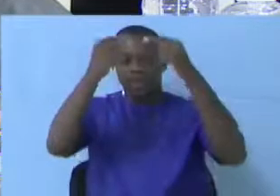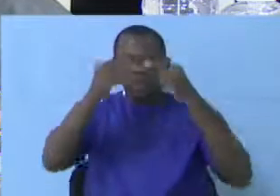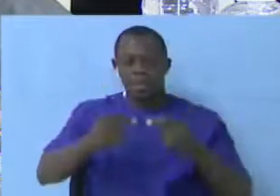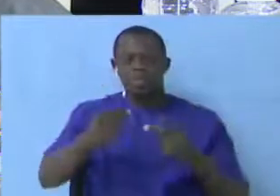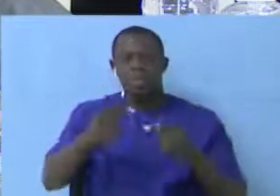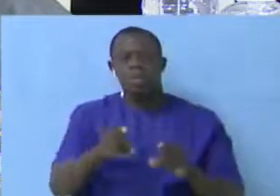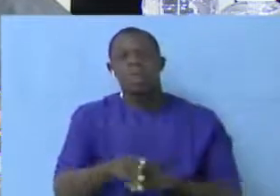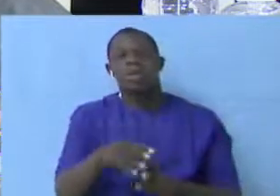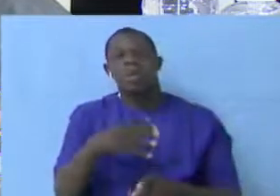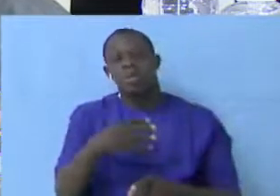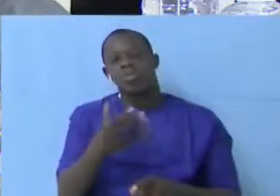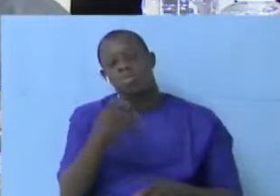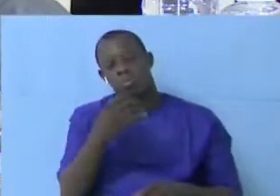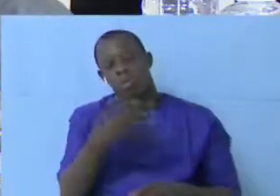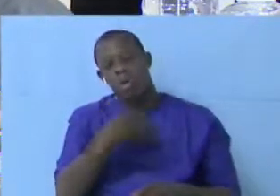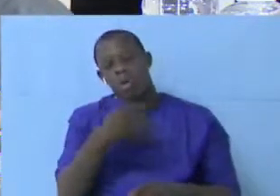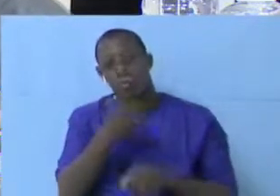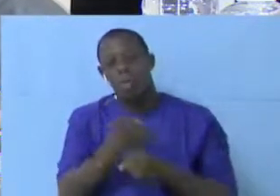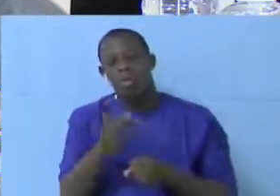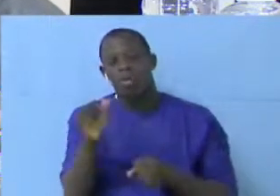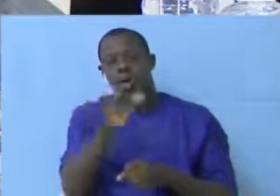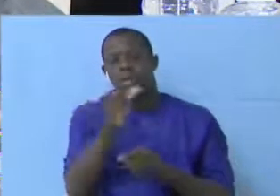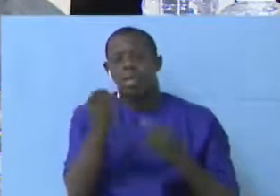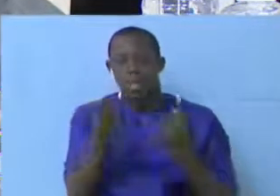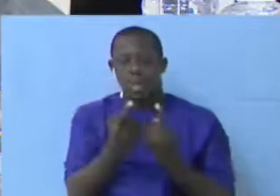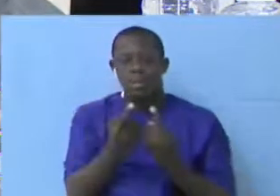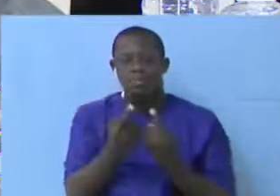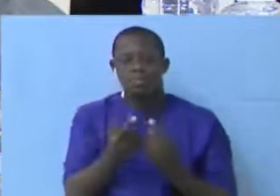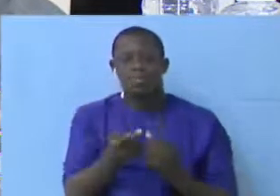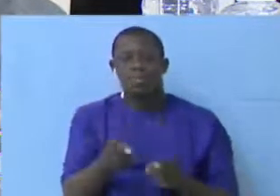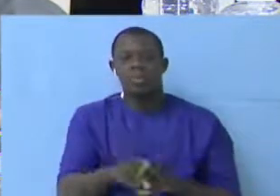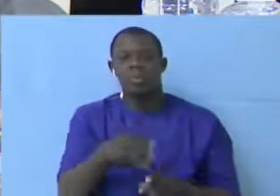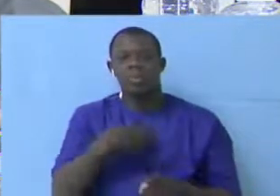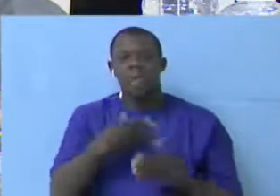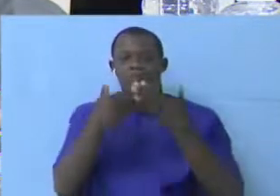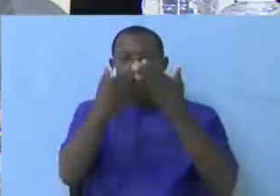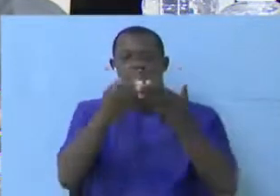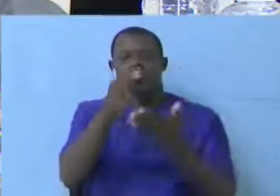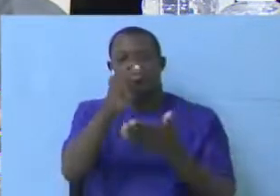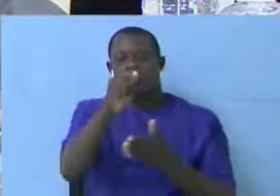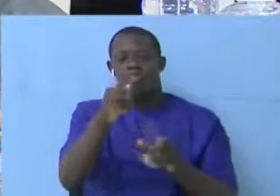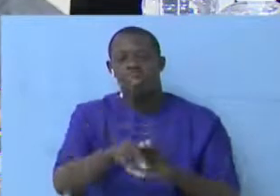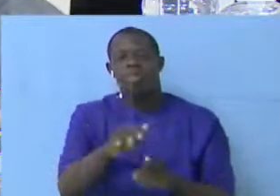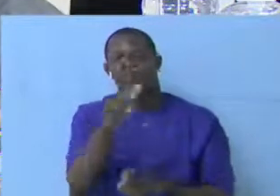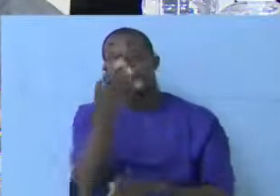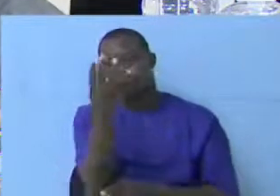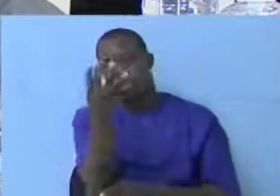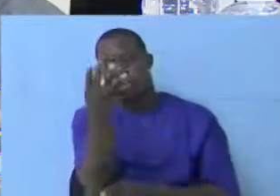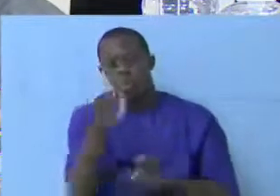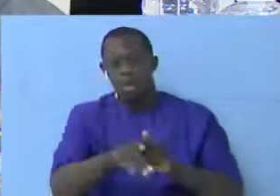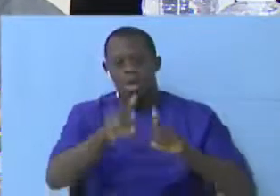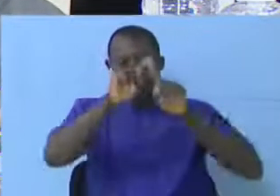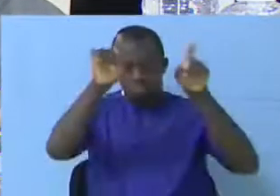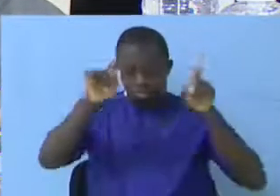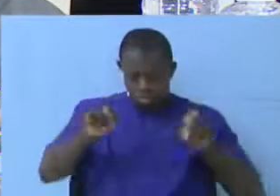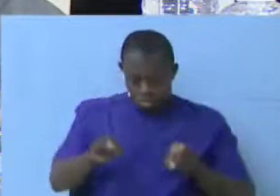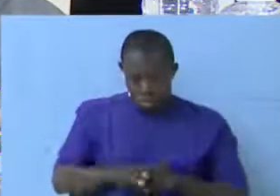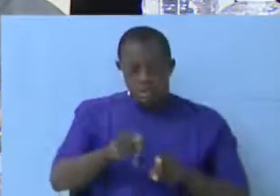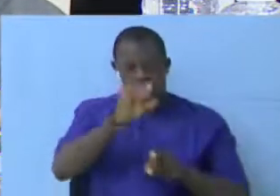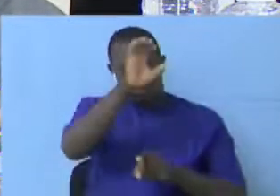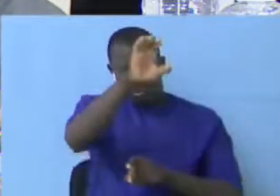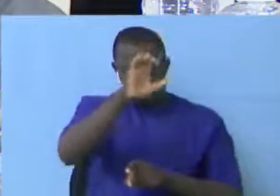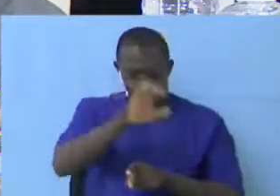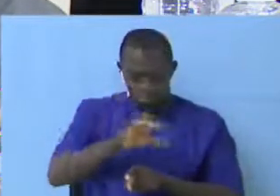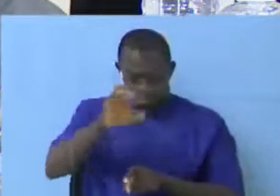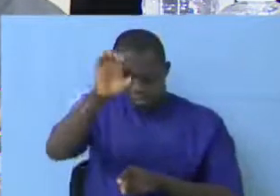just narrow certain things down to that. So I'll give you 4 boxes. You just tell me individuals that